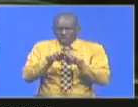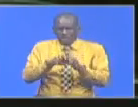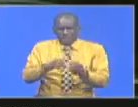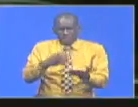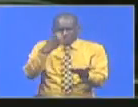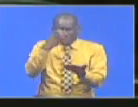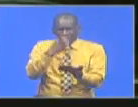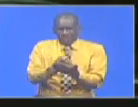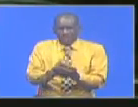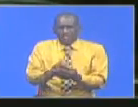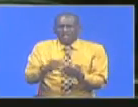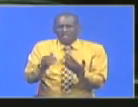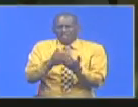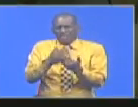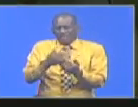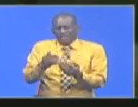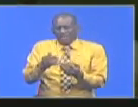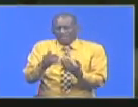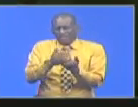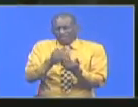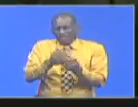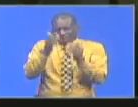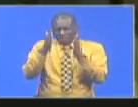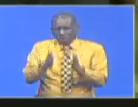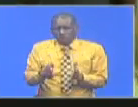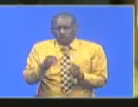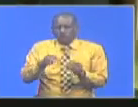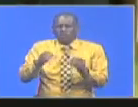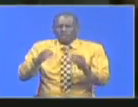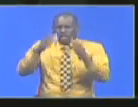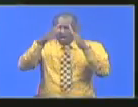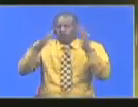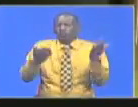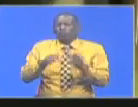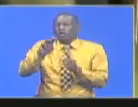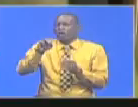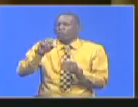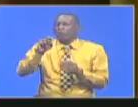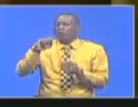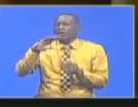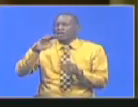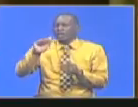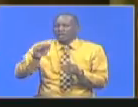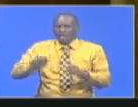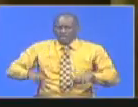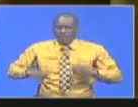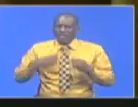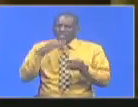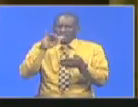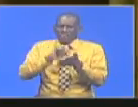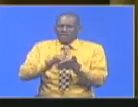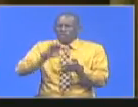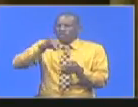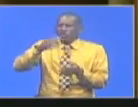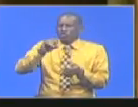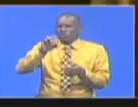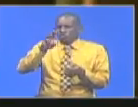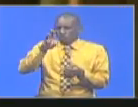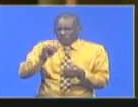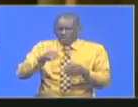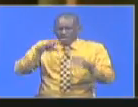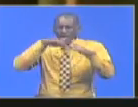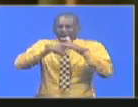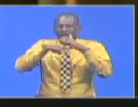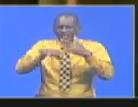the caretaker of the apartment where Monica lived, said on the fateful night, Jowie accessed the main gate to the apartment